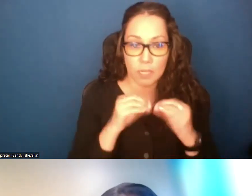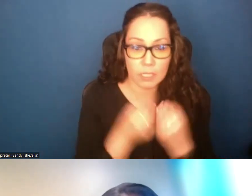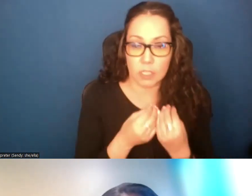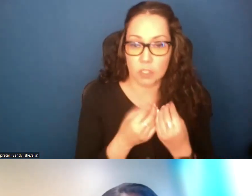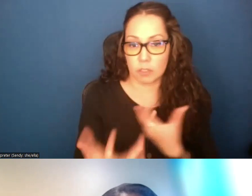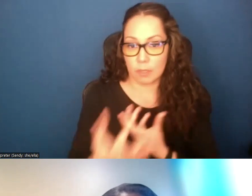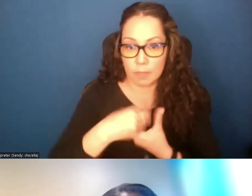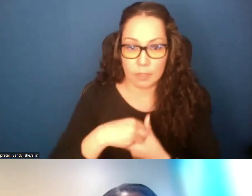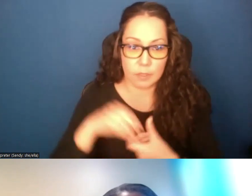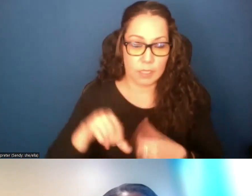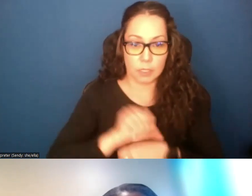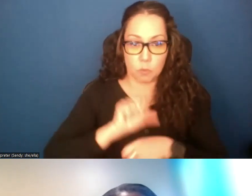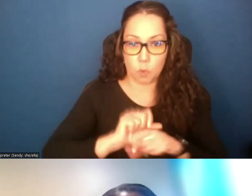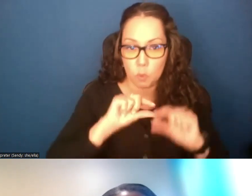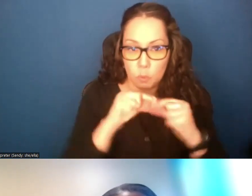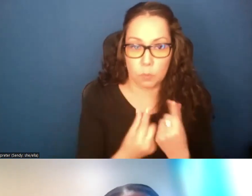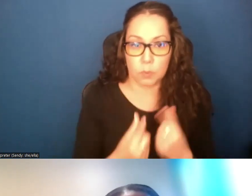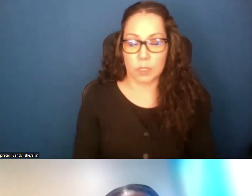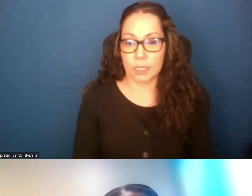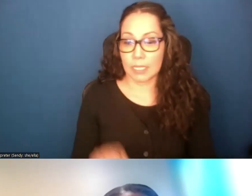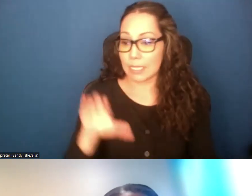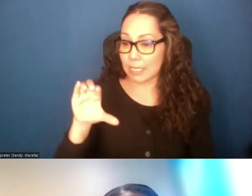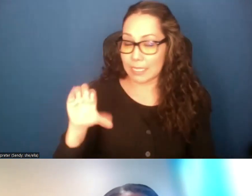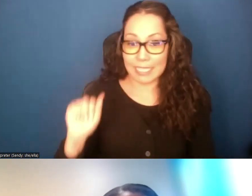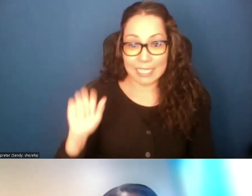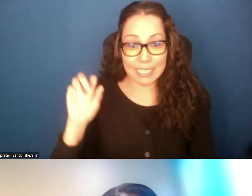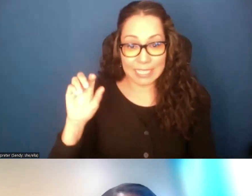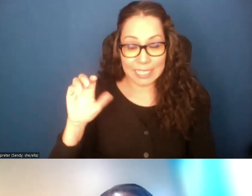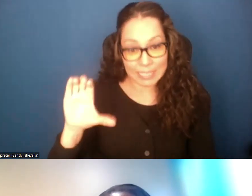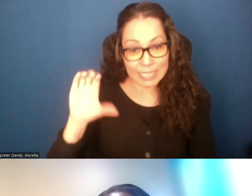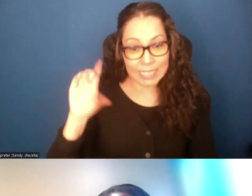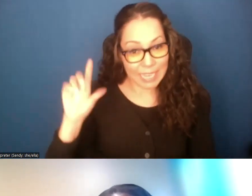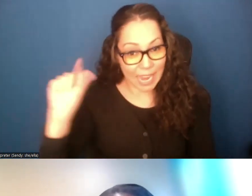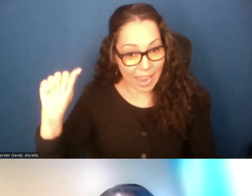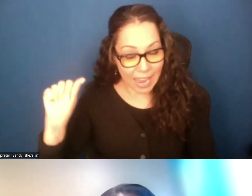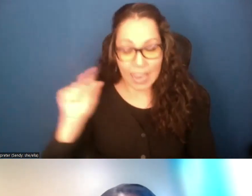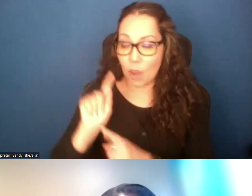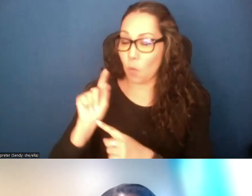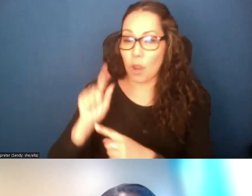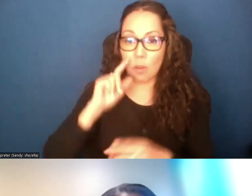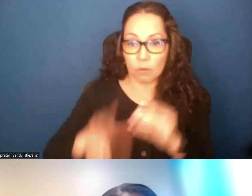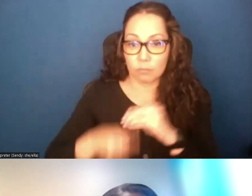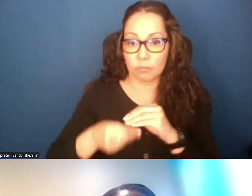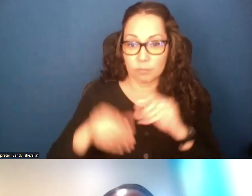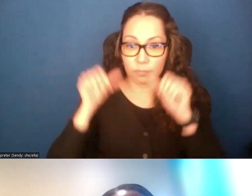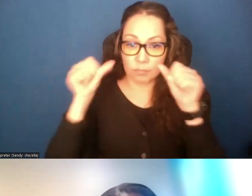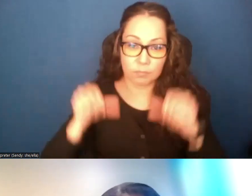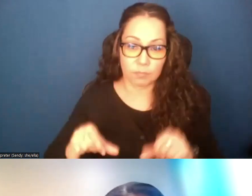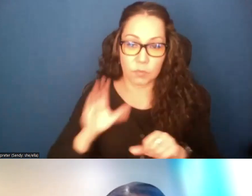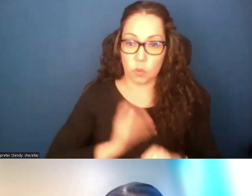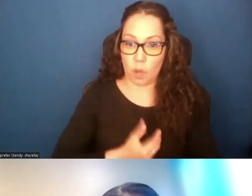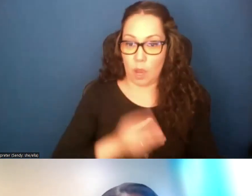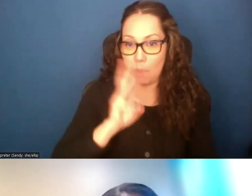in this workgroup. CDA will post a list of the representatives for these organizations to our website